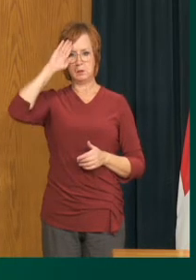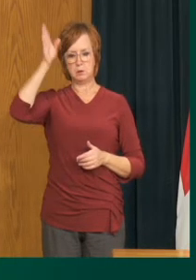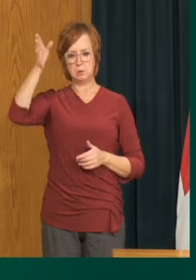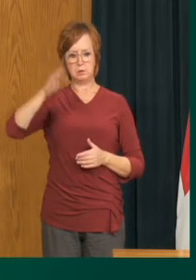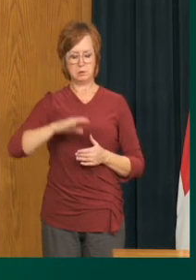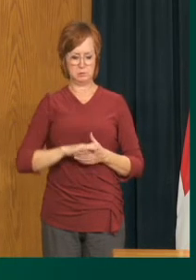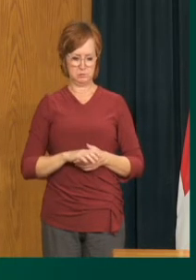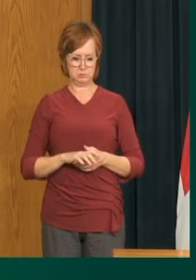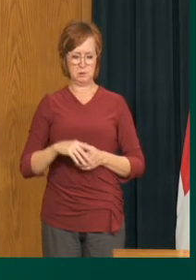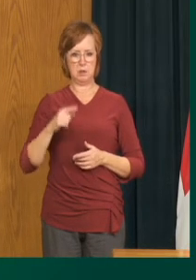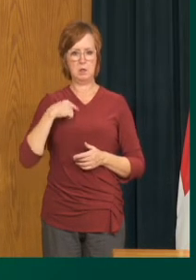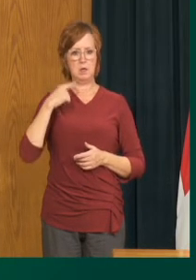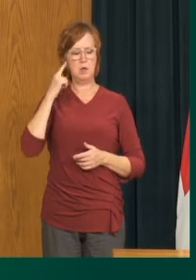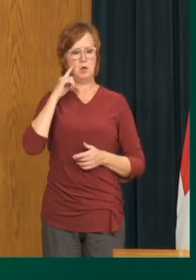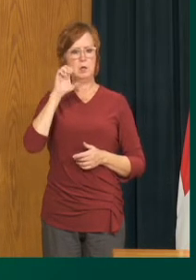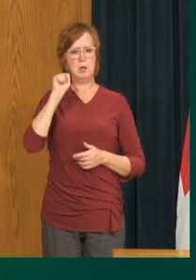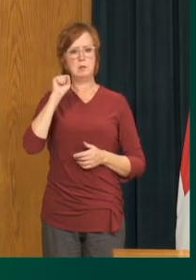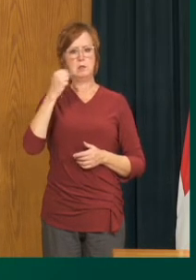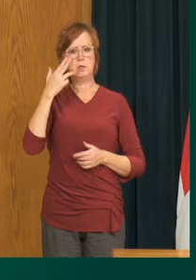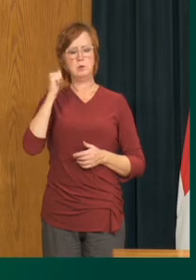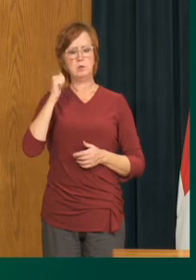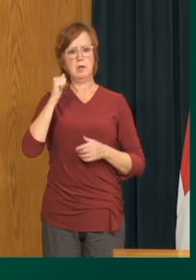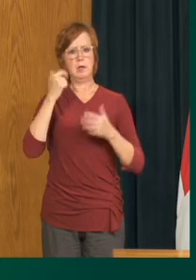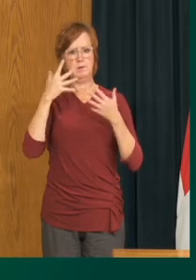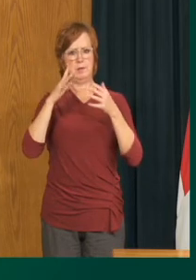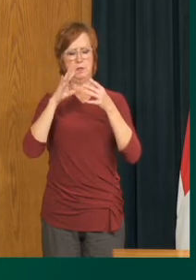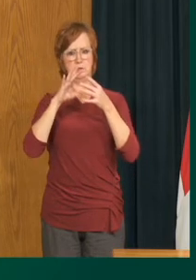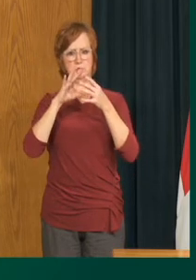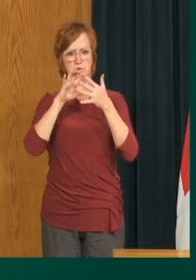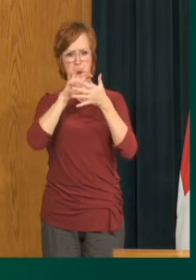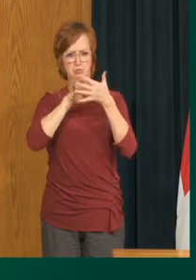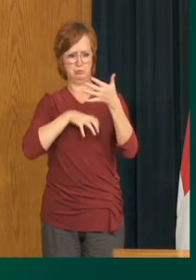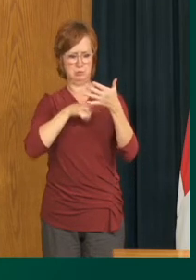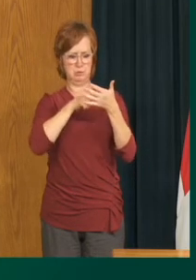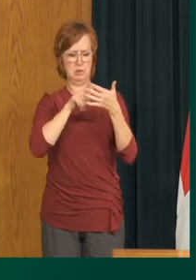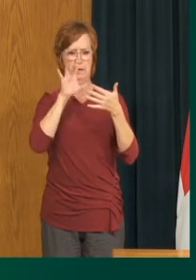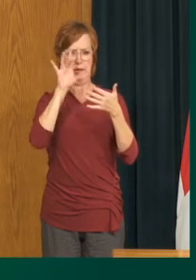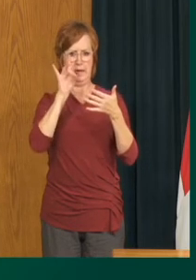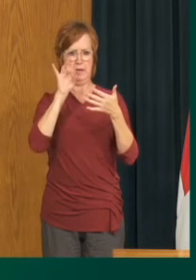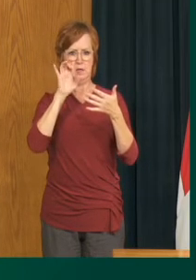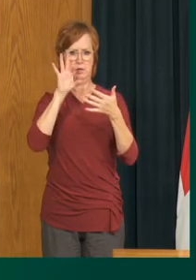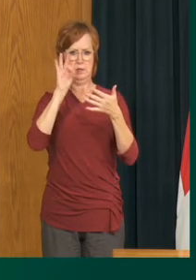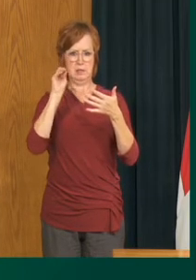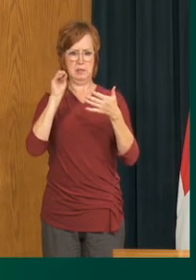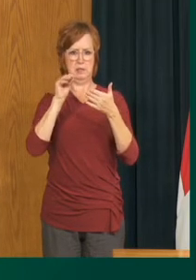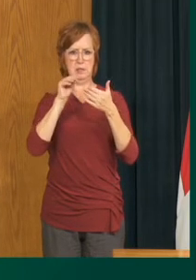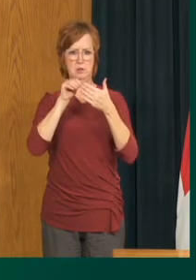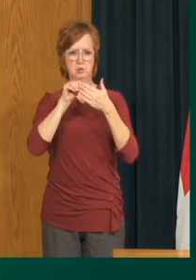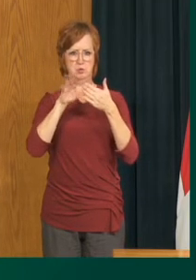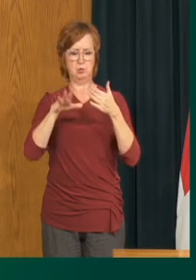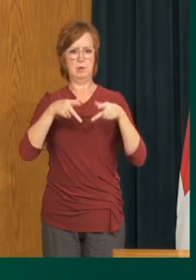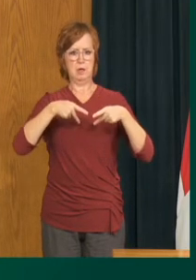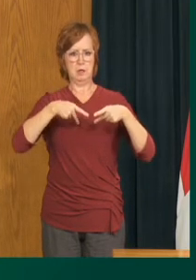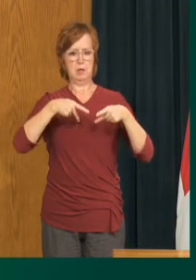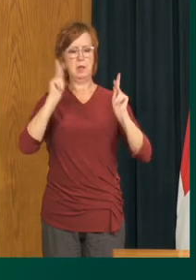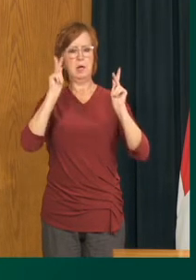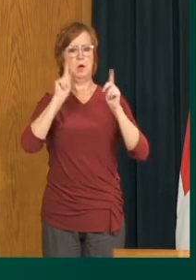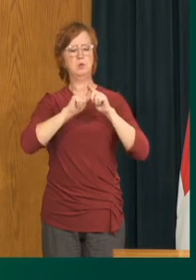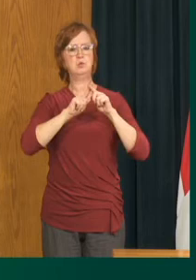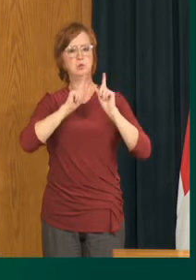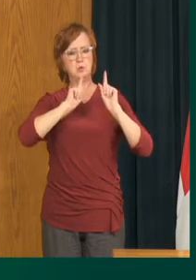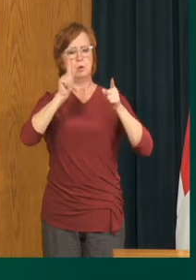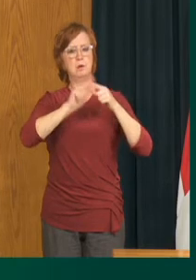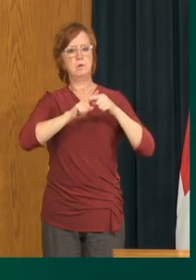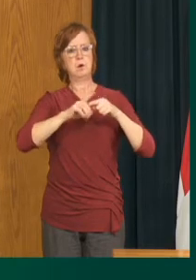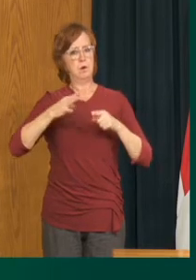The SHA has indicated that around 890 students have consented to taking part